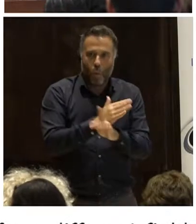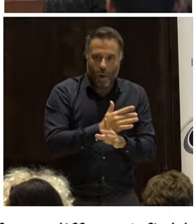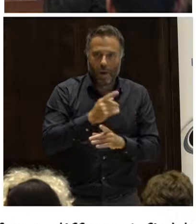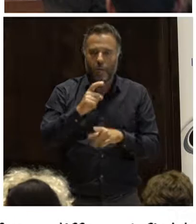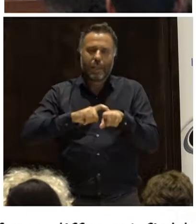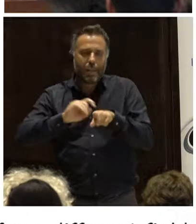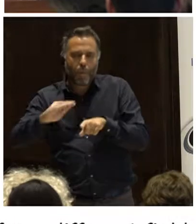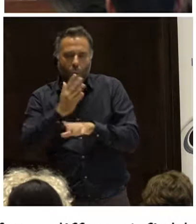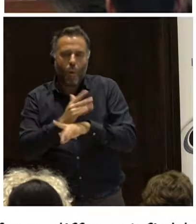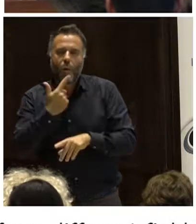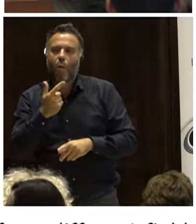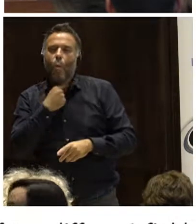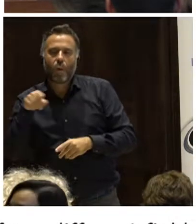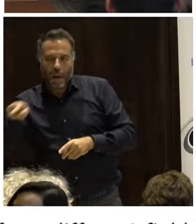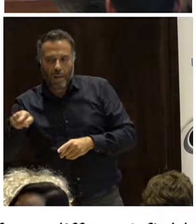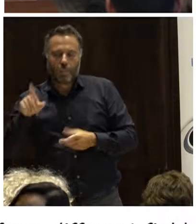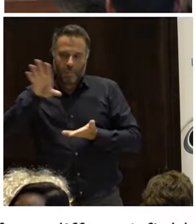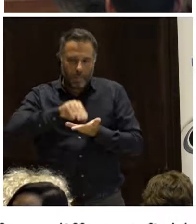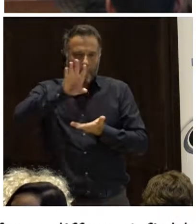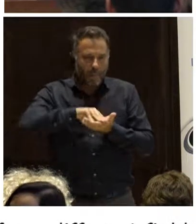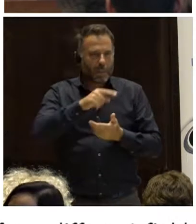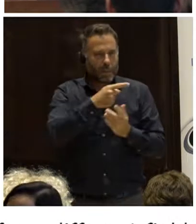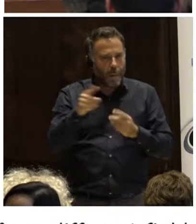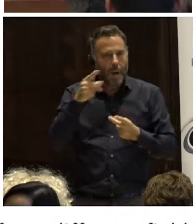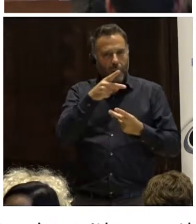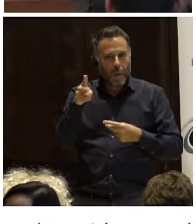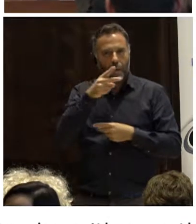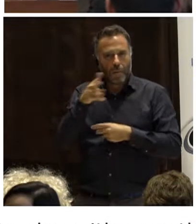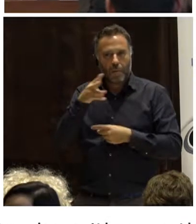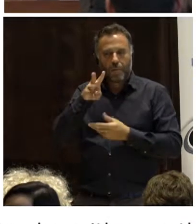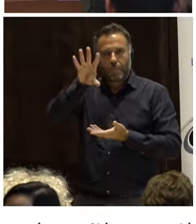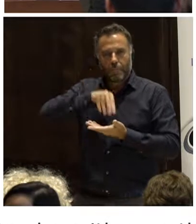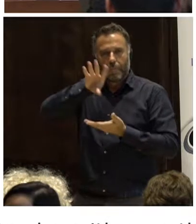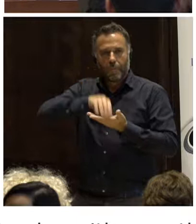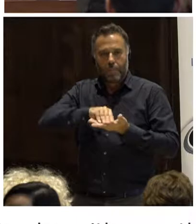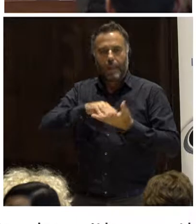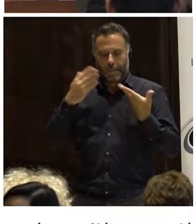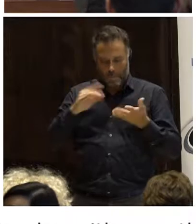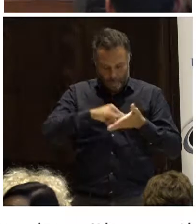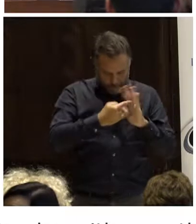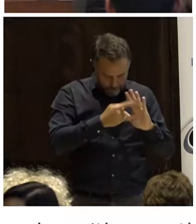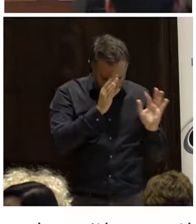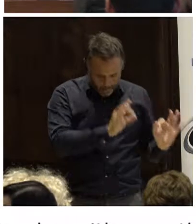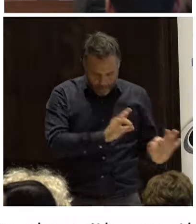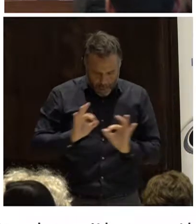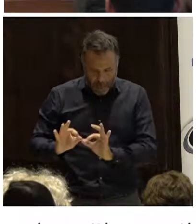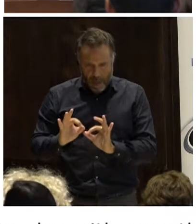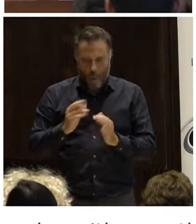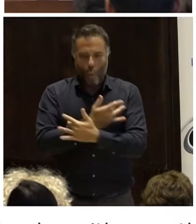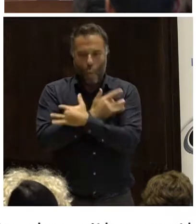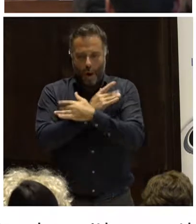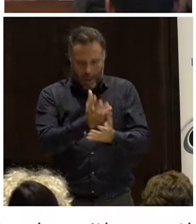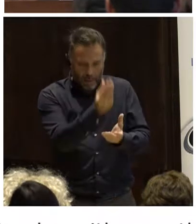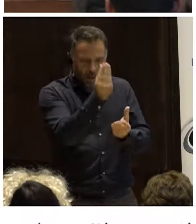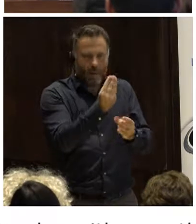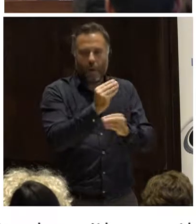organized during this week, we designed possible toys for them possible way of playing for them. This was done